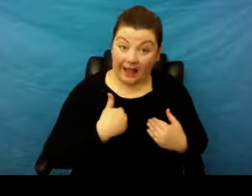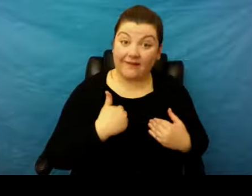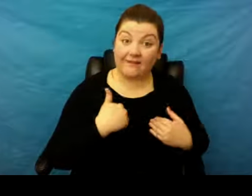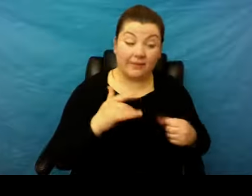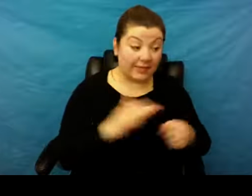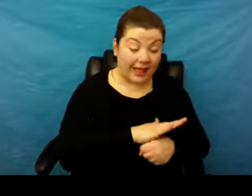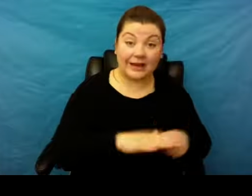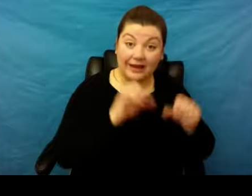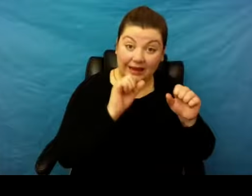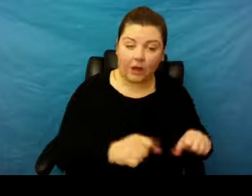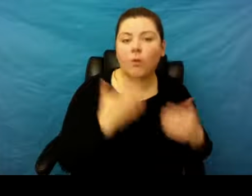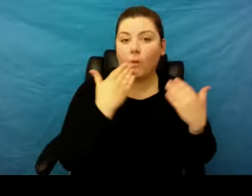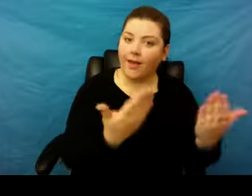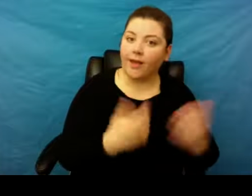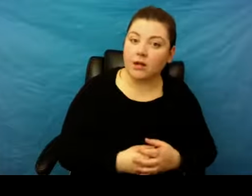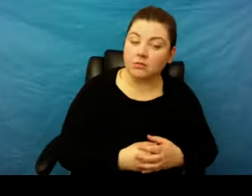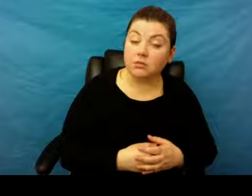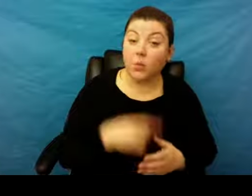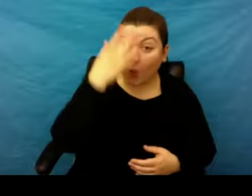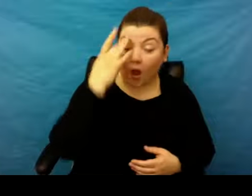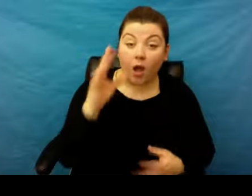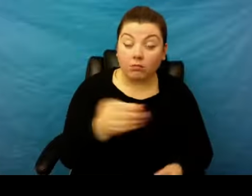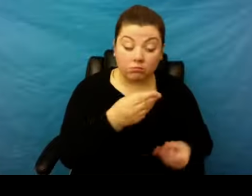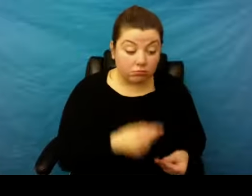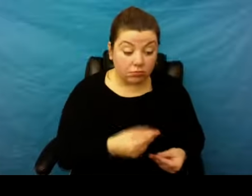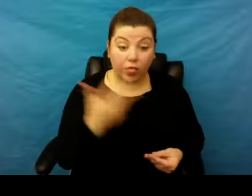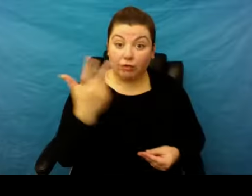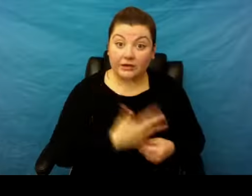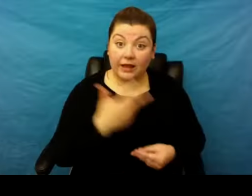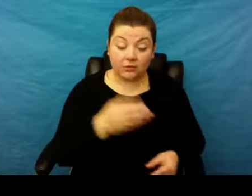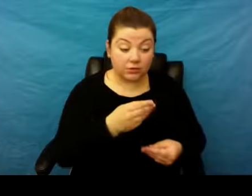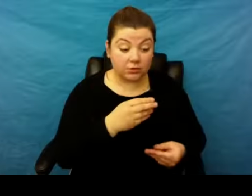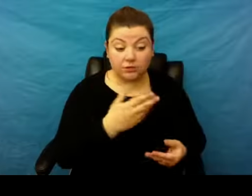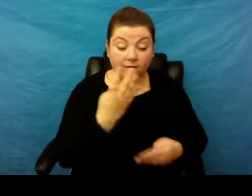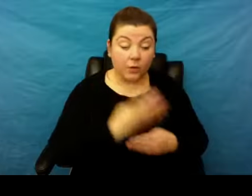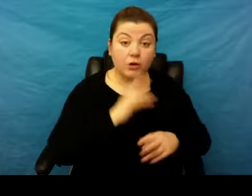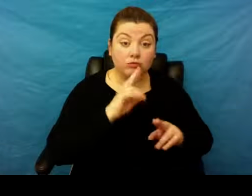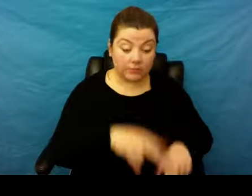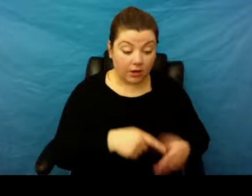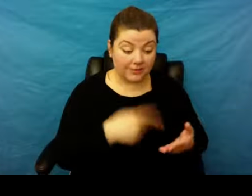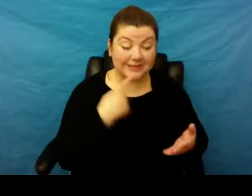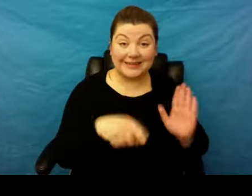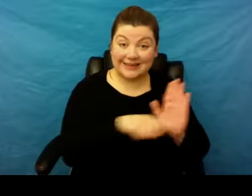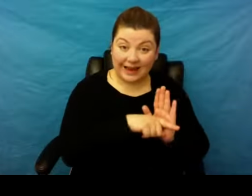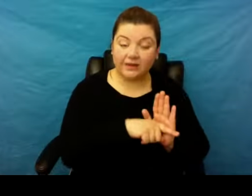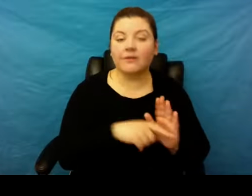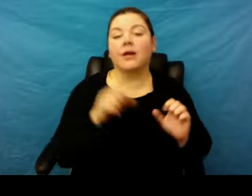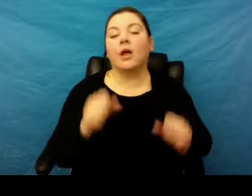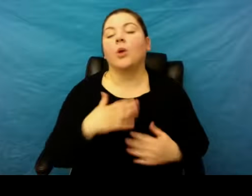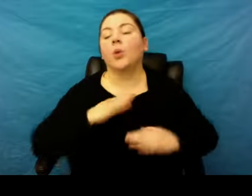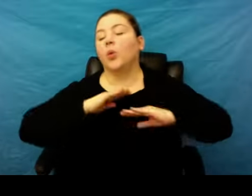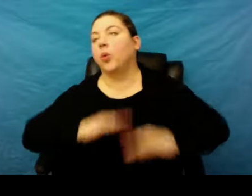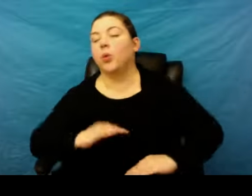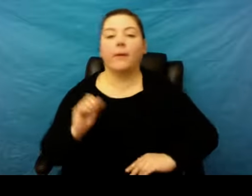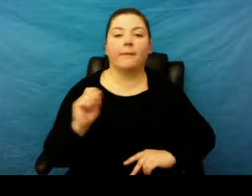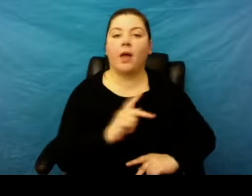when it's negative, then in a day when you're feeling better, you can have full interaction with your family. So I think that is the key.